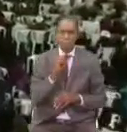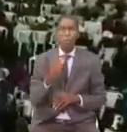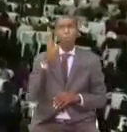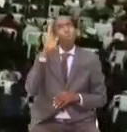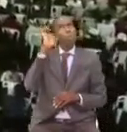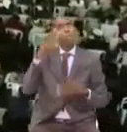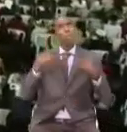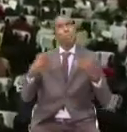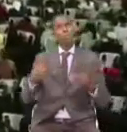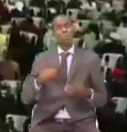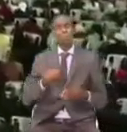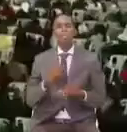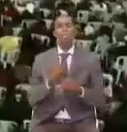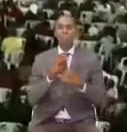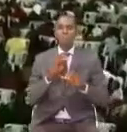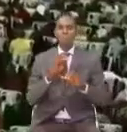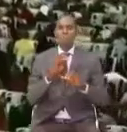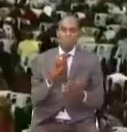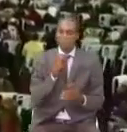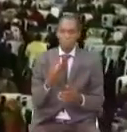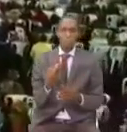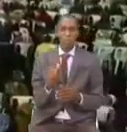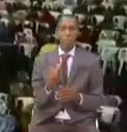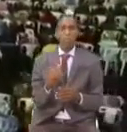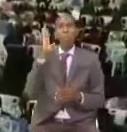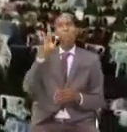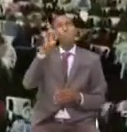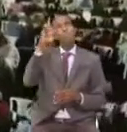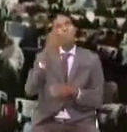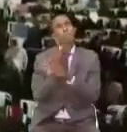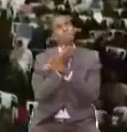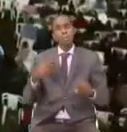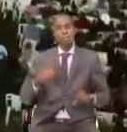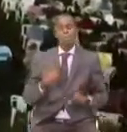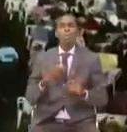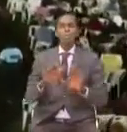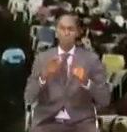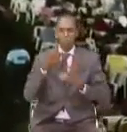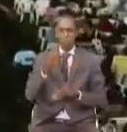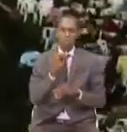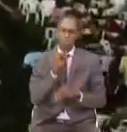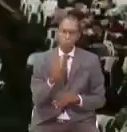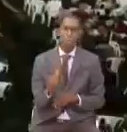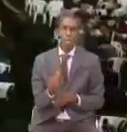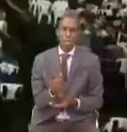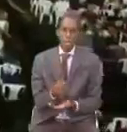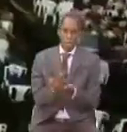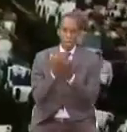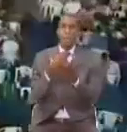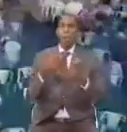not. Will he rescue me? Fear thou not. Will he deliver me? Fear thou not. Help